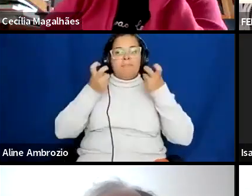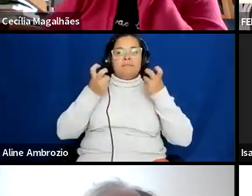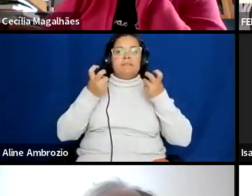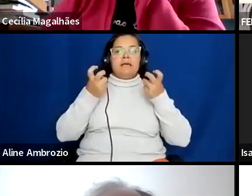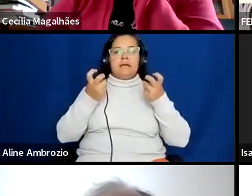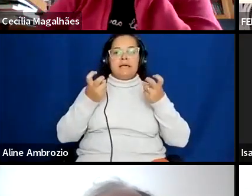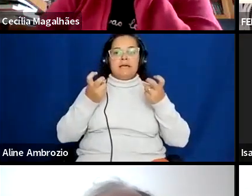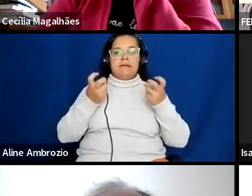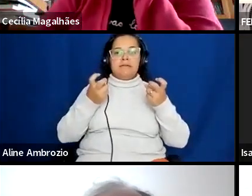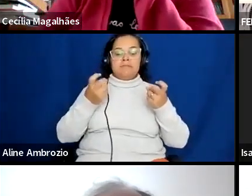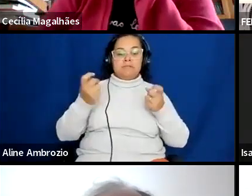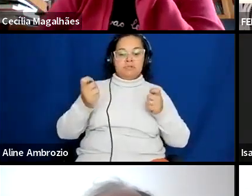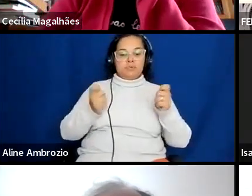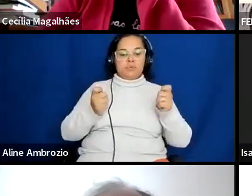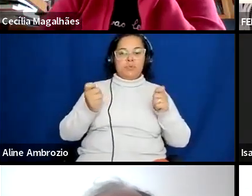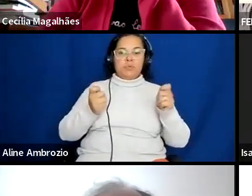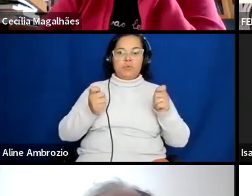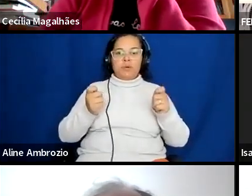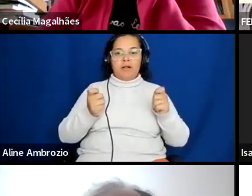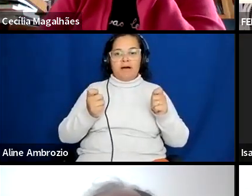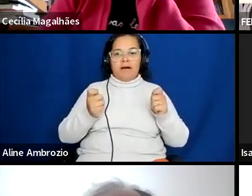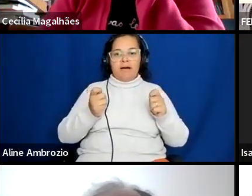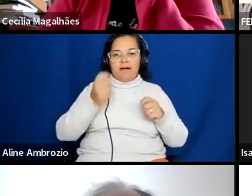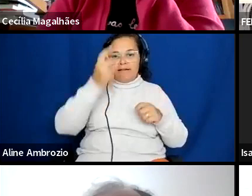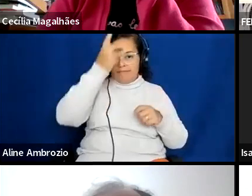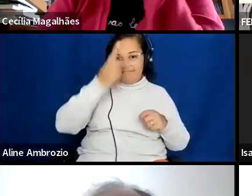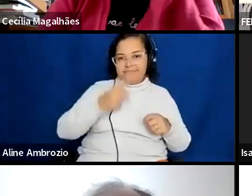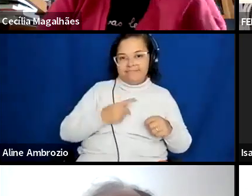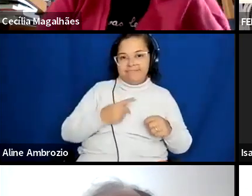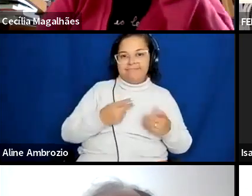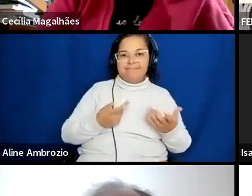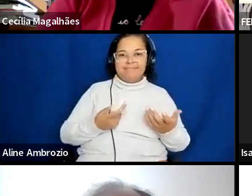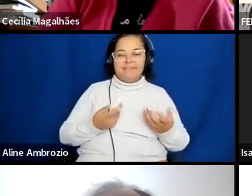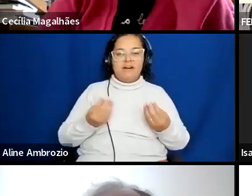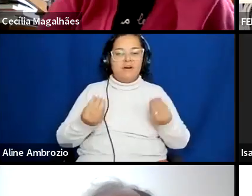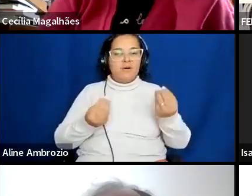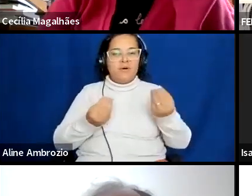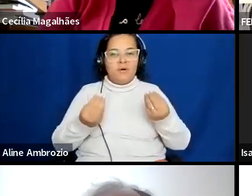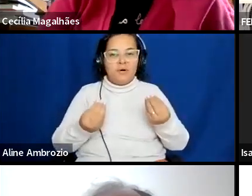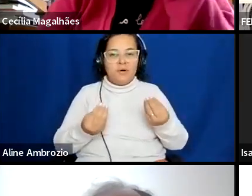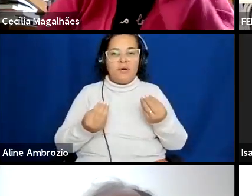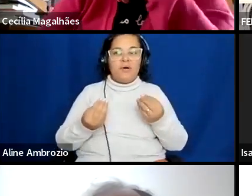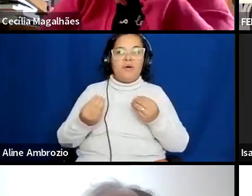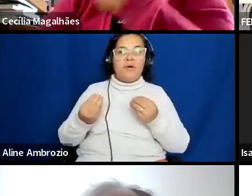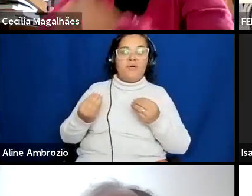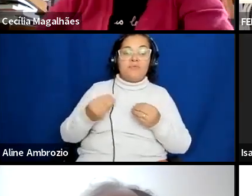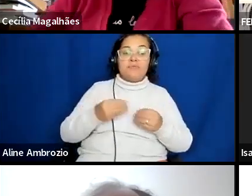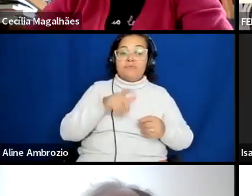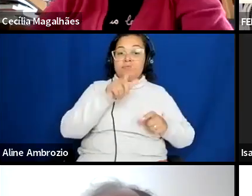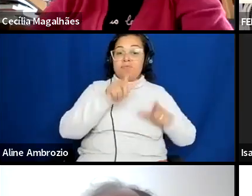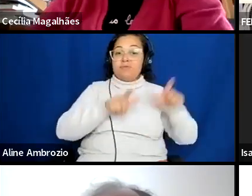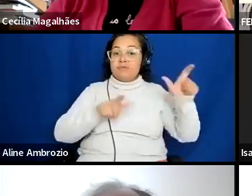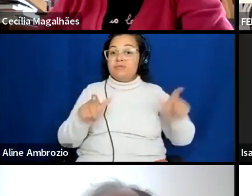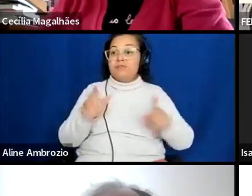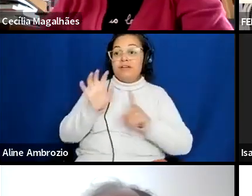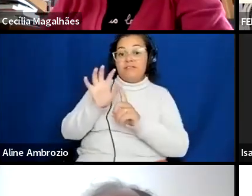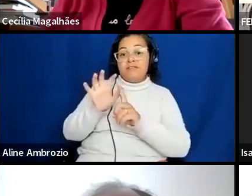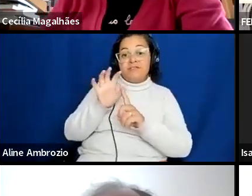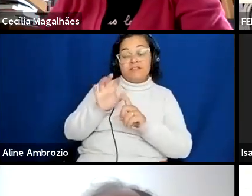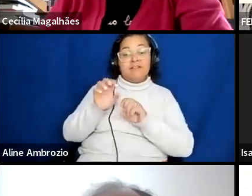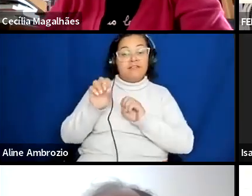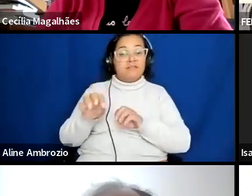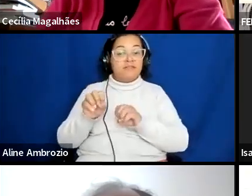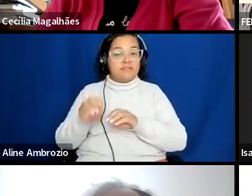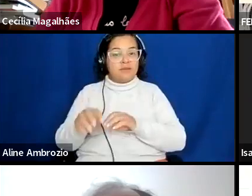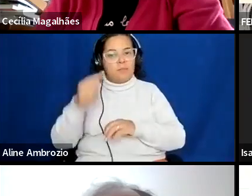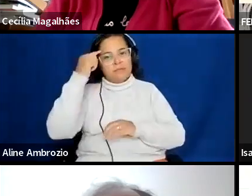an influence at least on the goals, on the organization, on the curricula, on the methods of education, including teachers